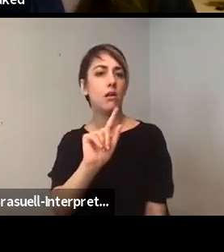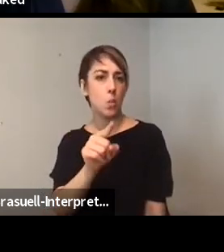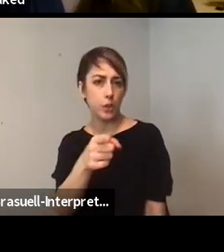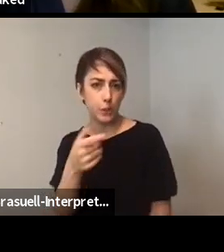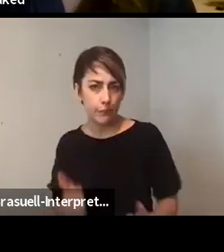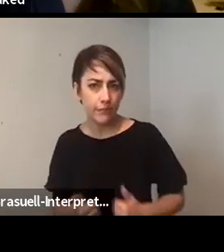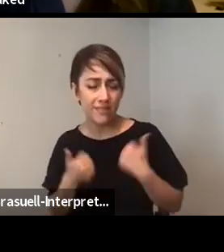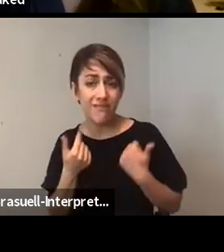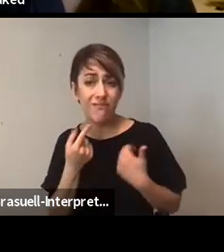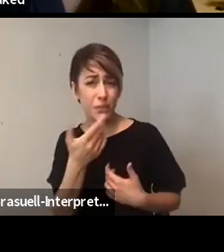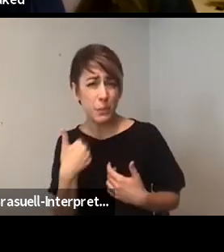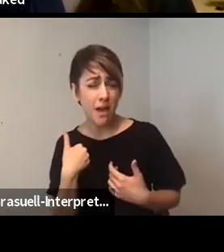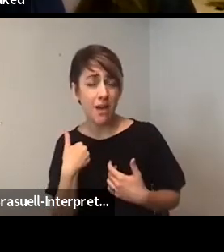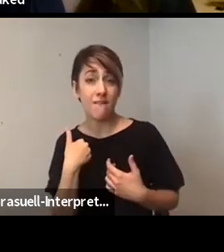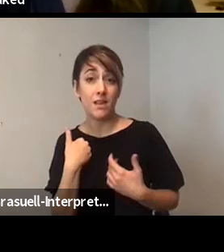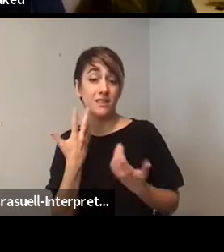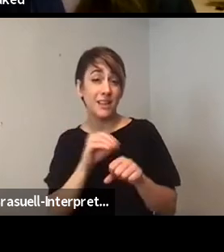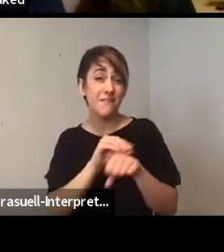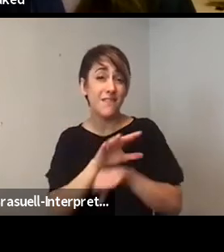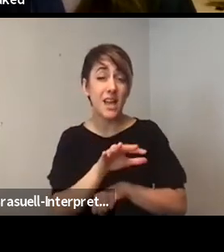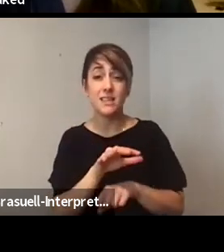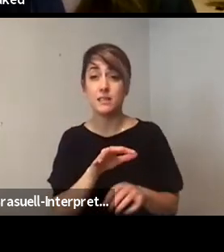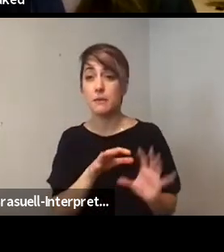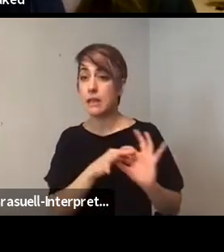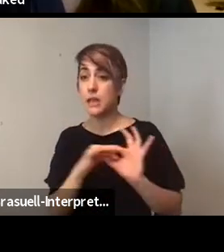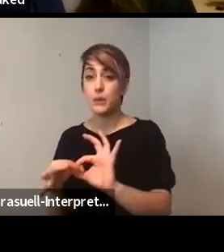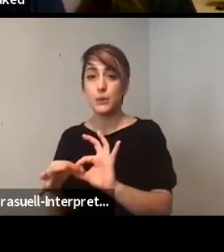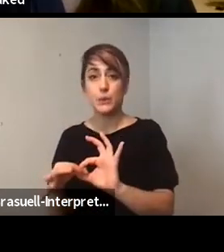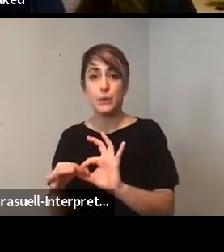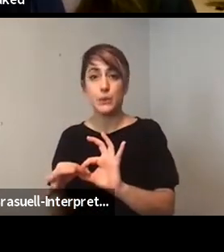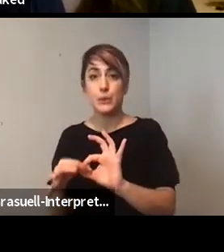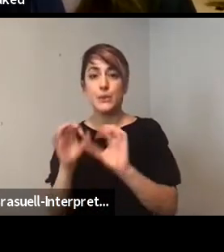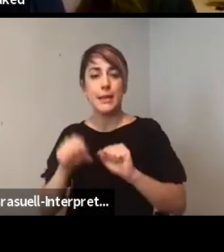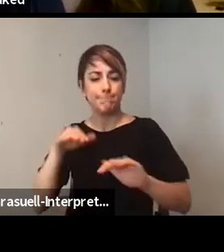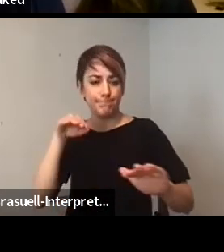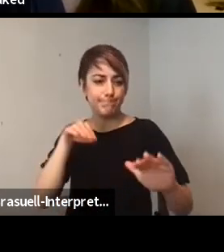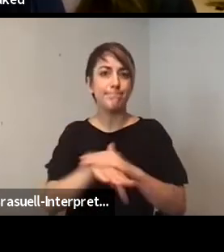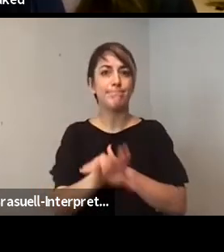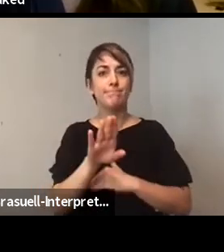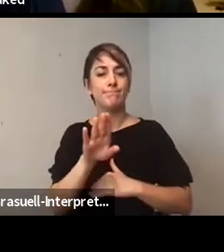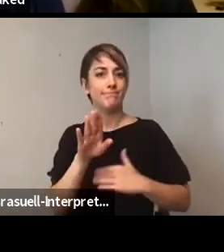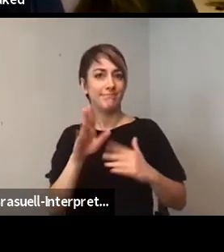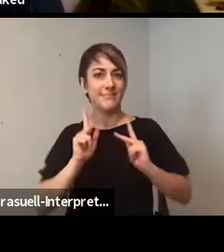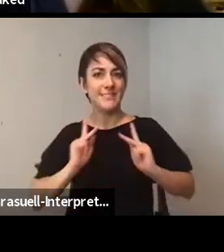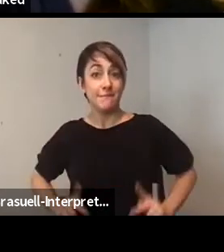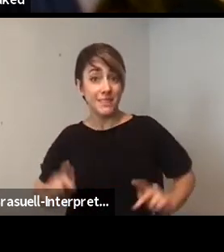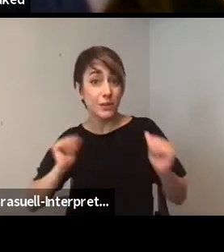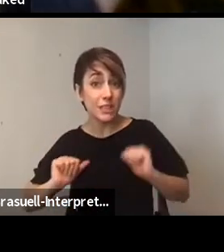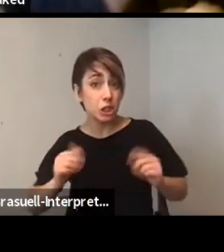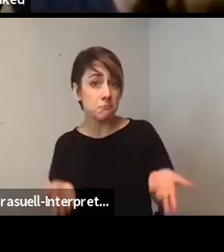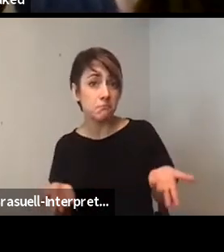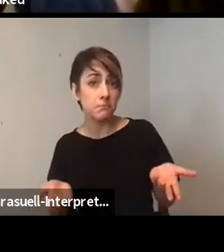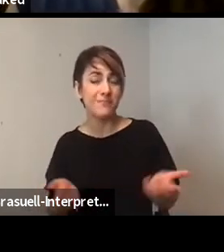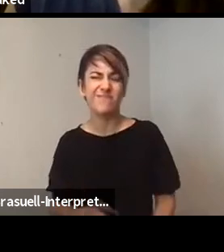when you can get back into a physical theater? Yeah, it's